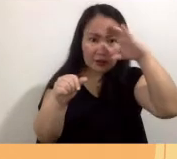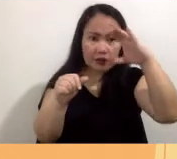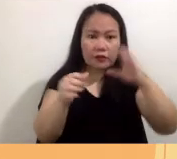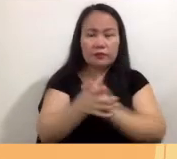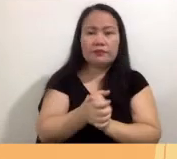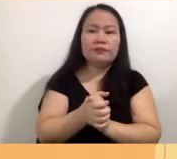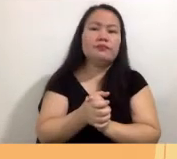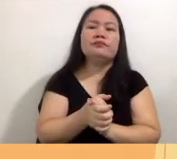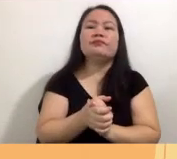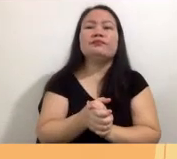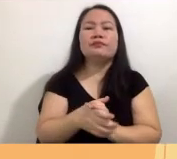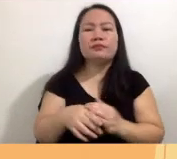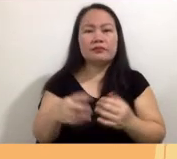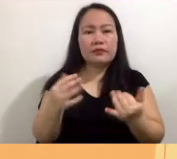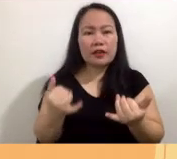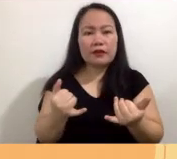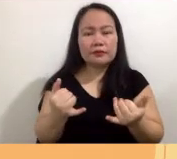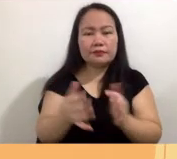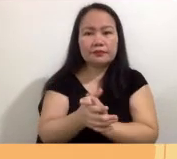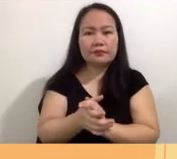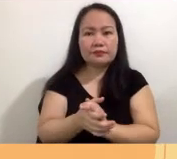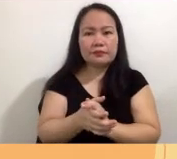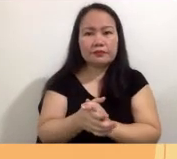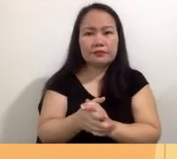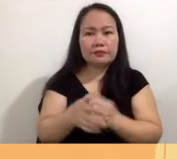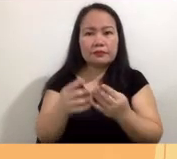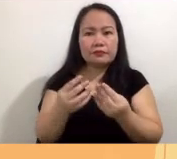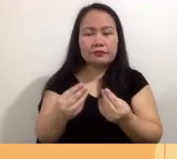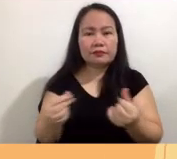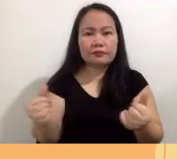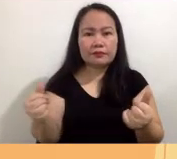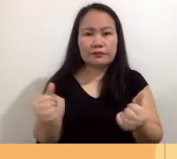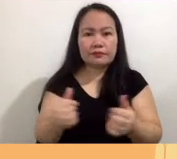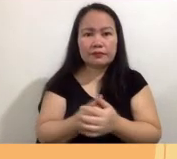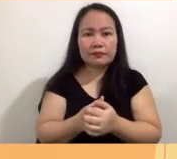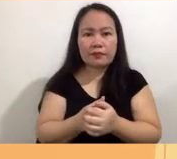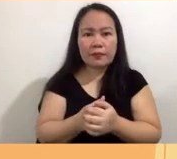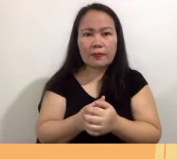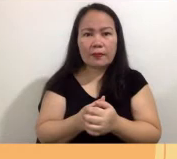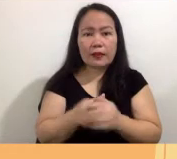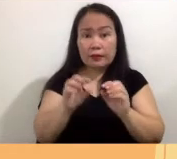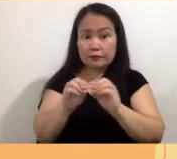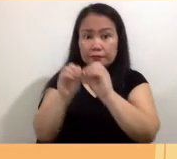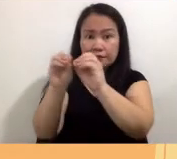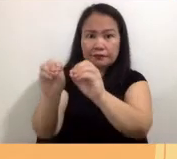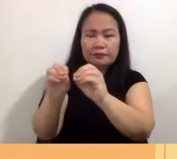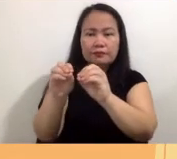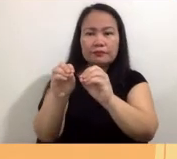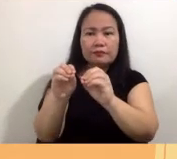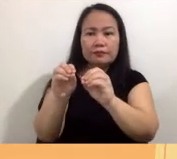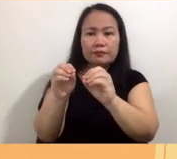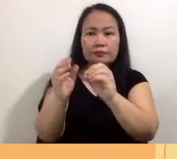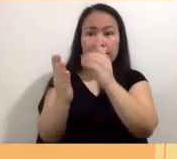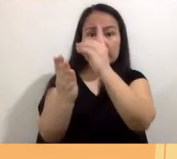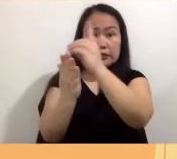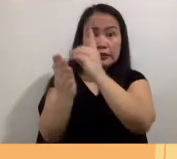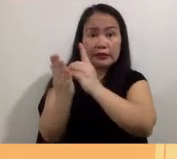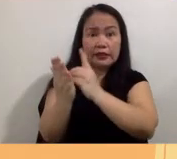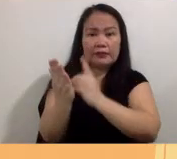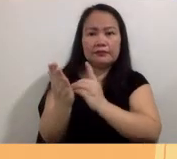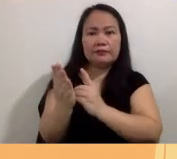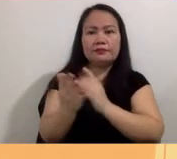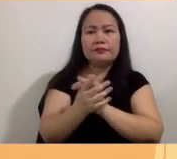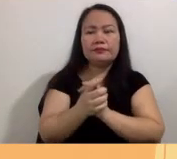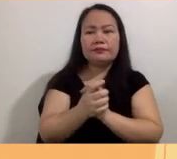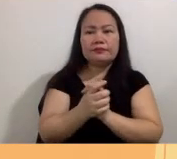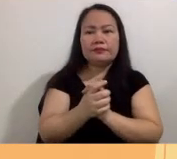Now, so, isa-isahin natin. Let us input the data based on the given problem.